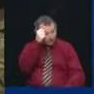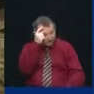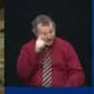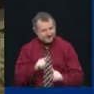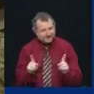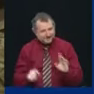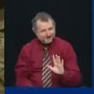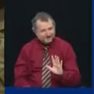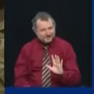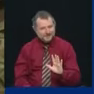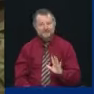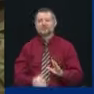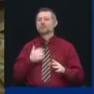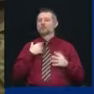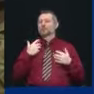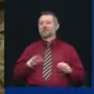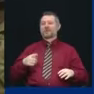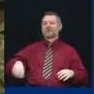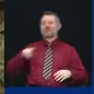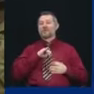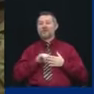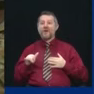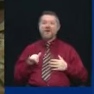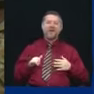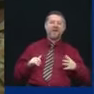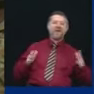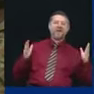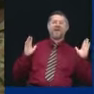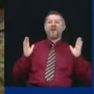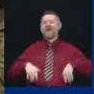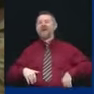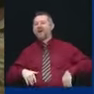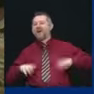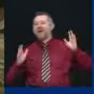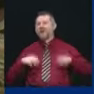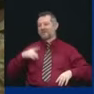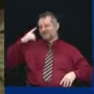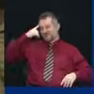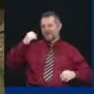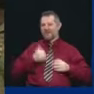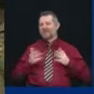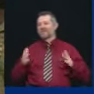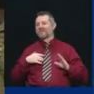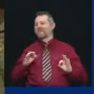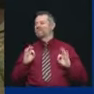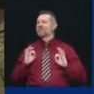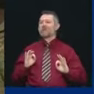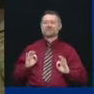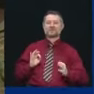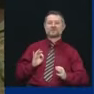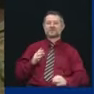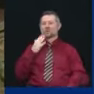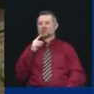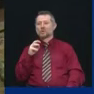I don't want New Yorkers to get the wrong idea. It's not that all the news is good, okay? 26